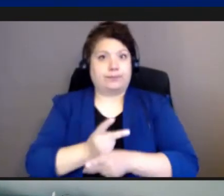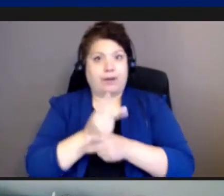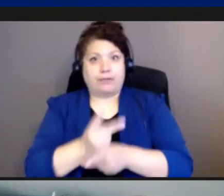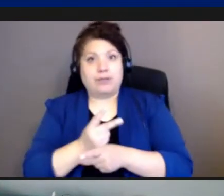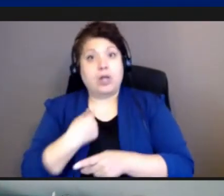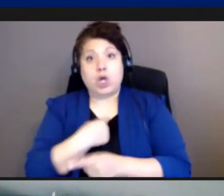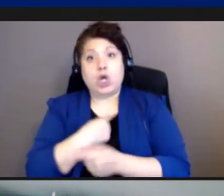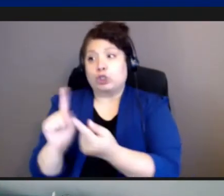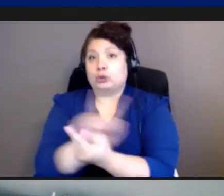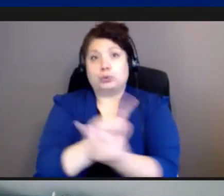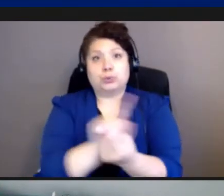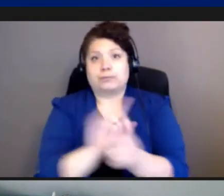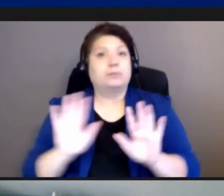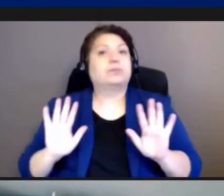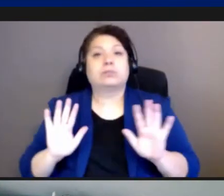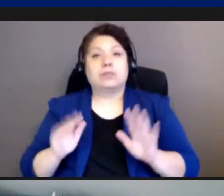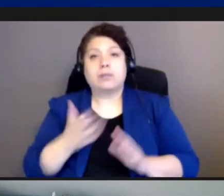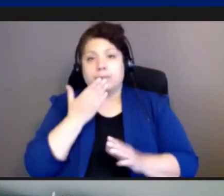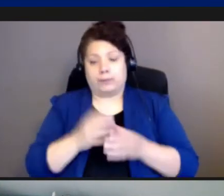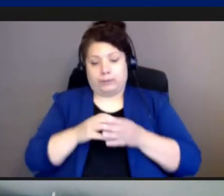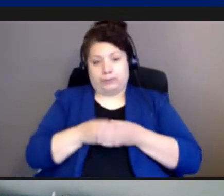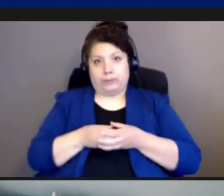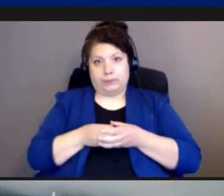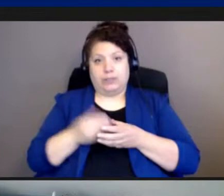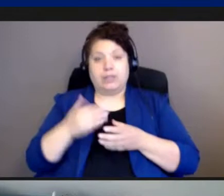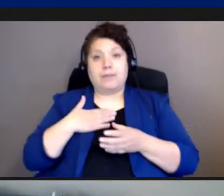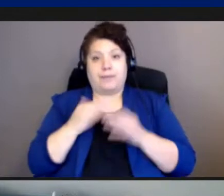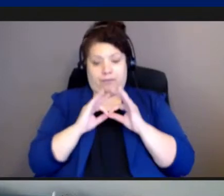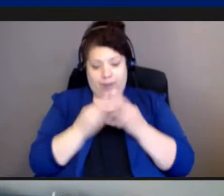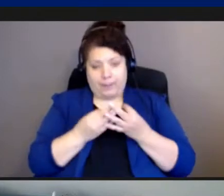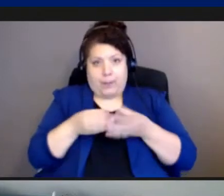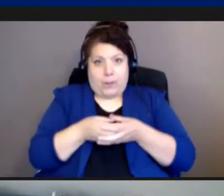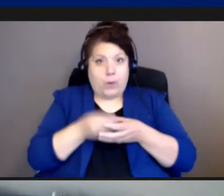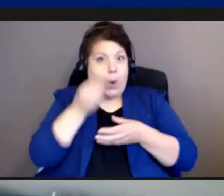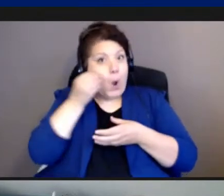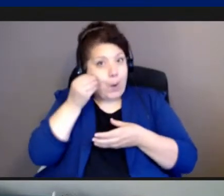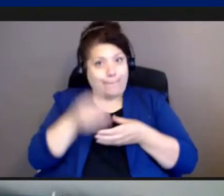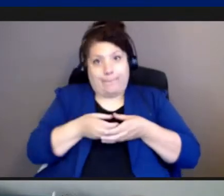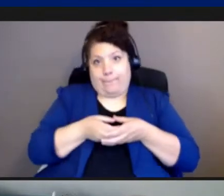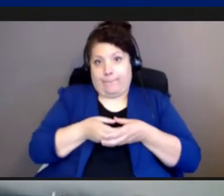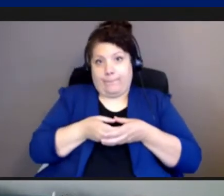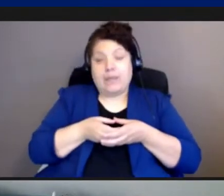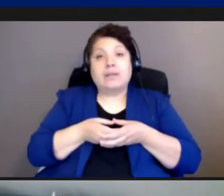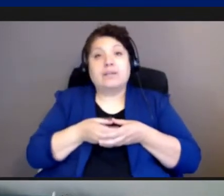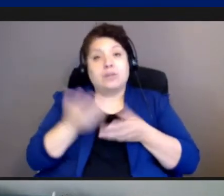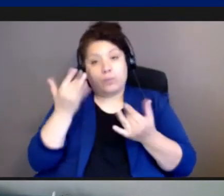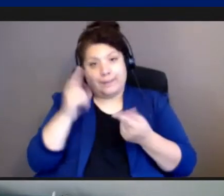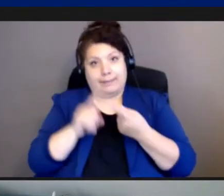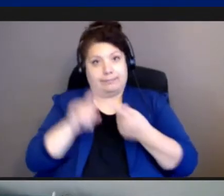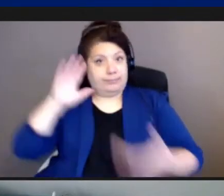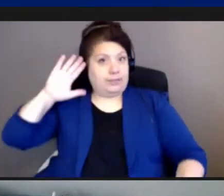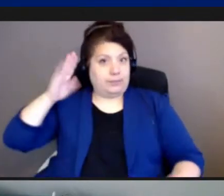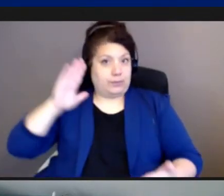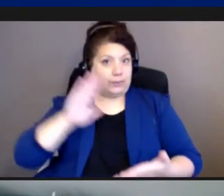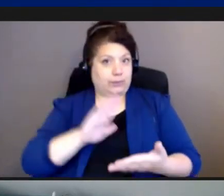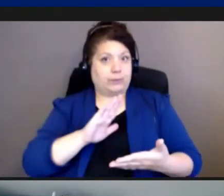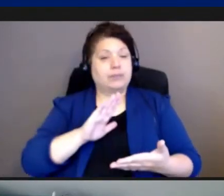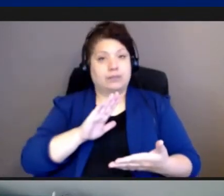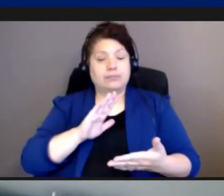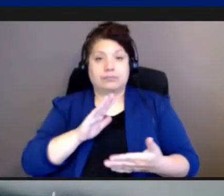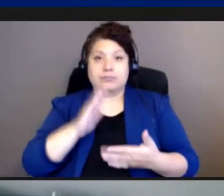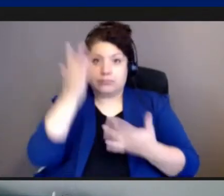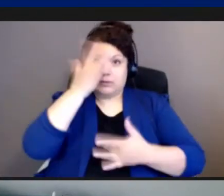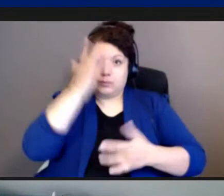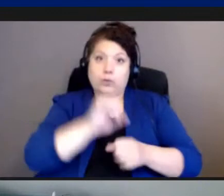with our household at this point in time until we can, bend this curve. Okay, thank you. And